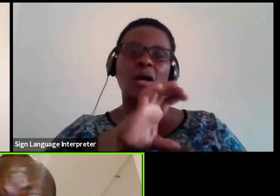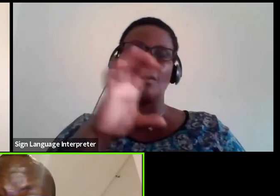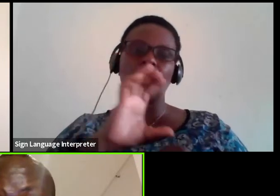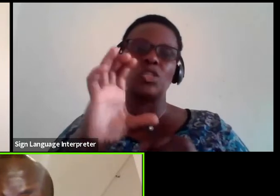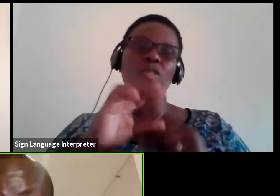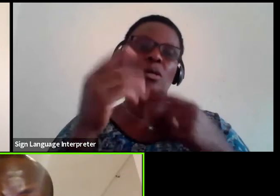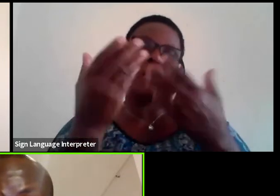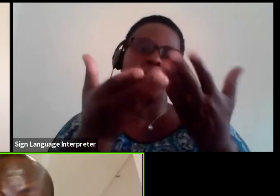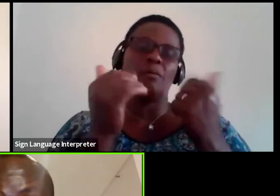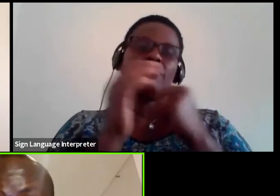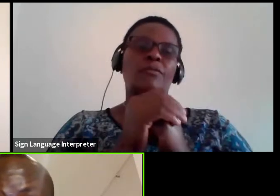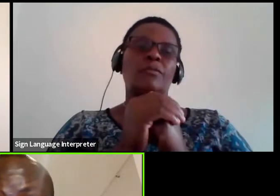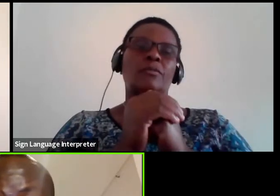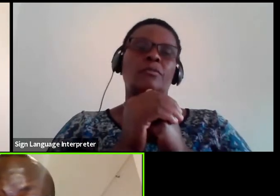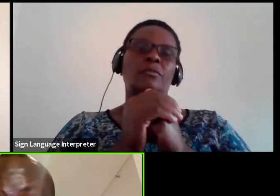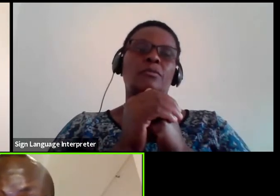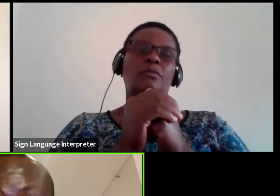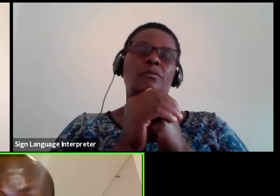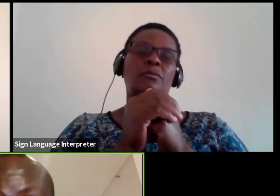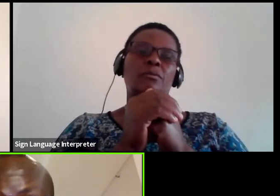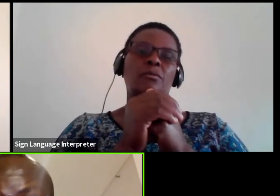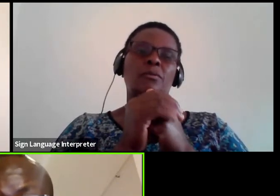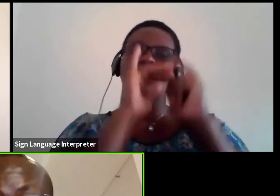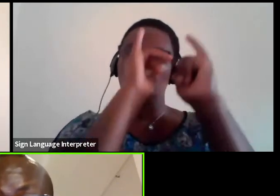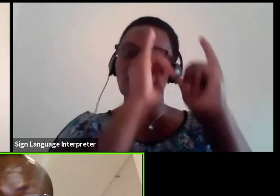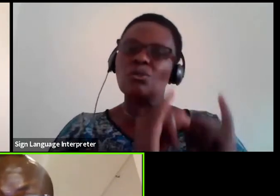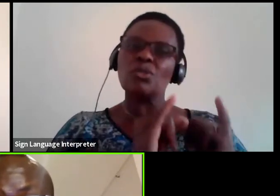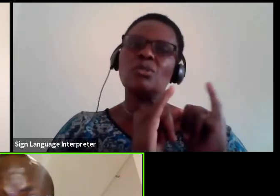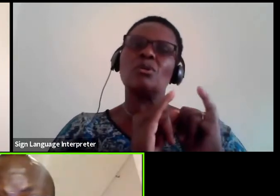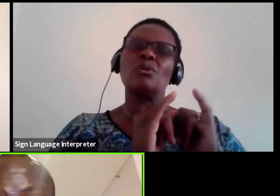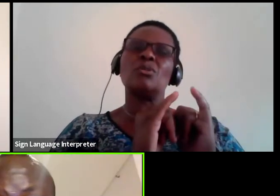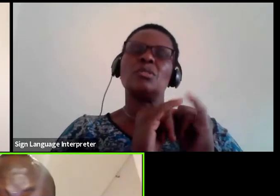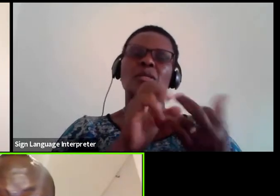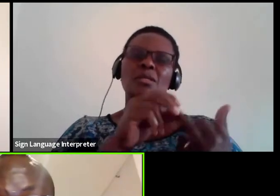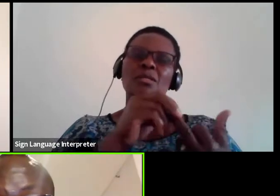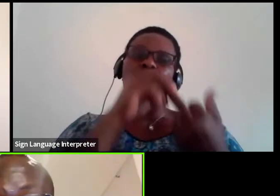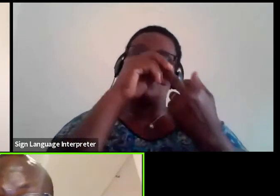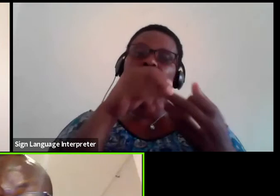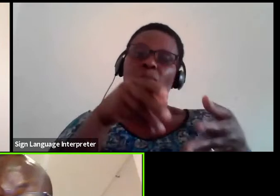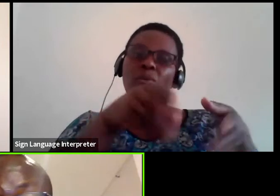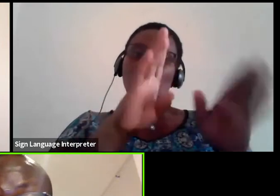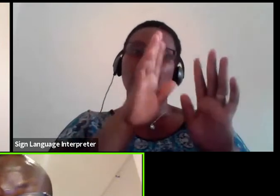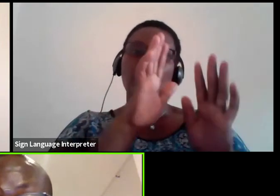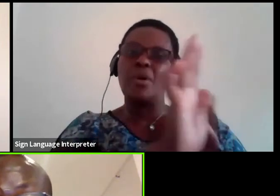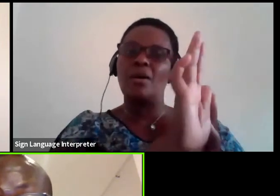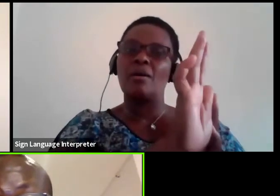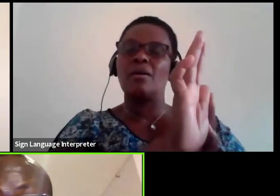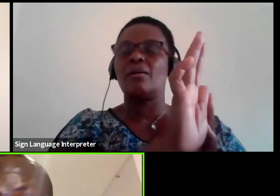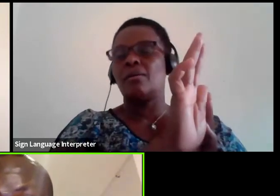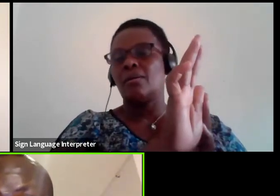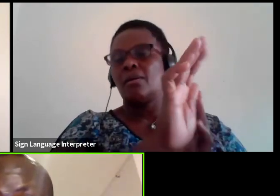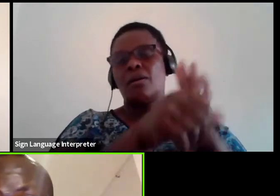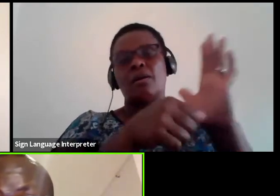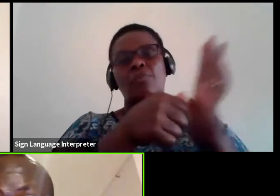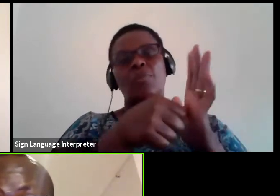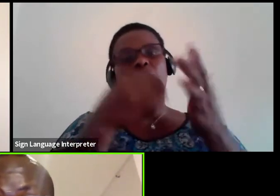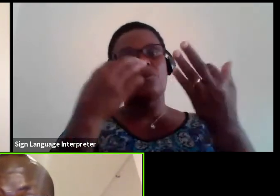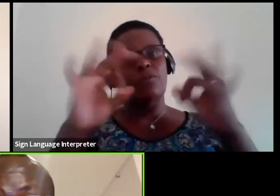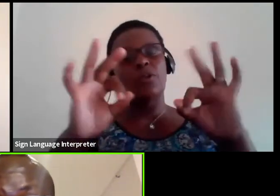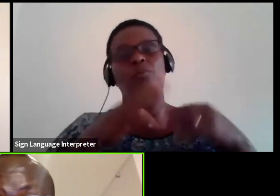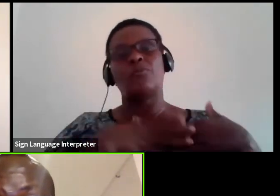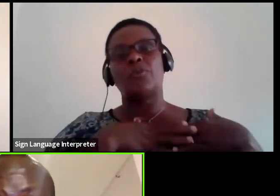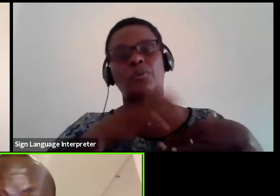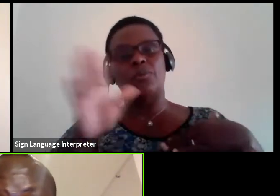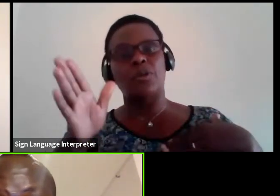are institutions, including the special mechanisms on freedom of expression, on freedom of association, who